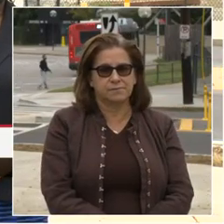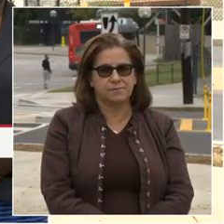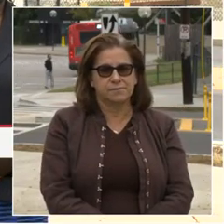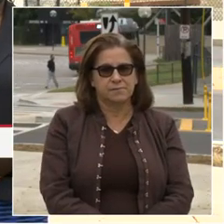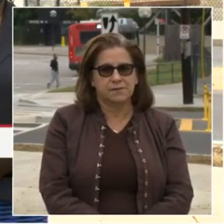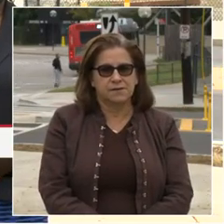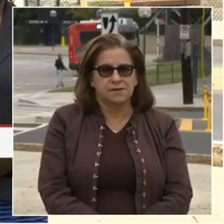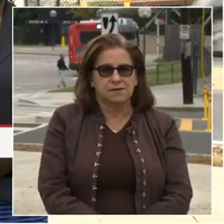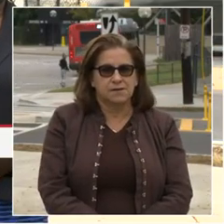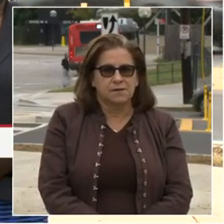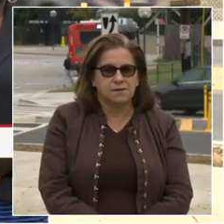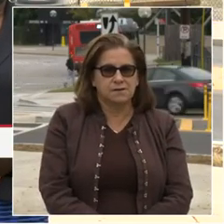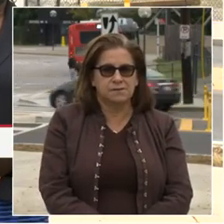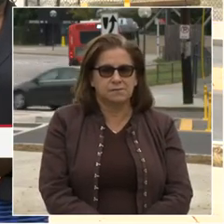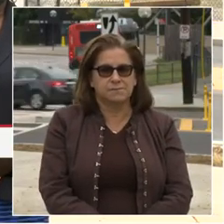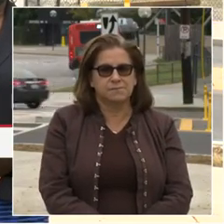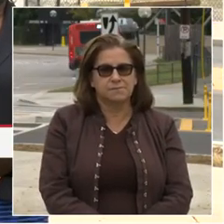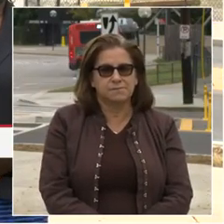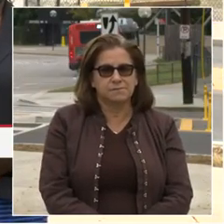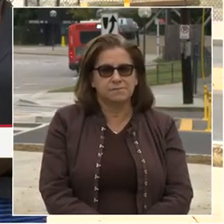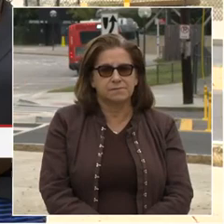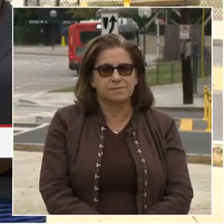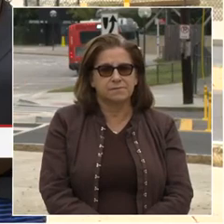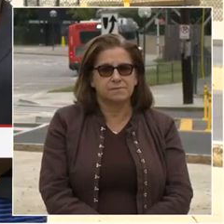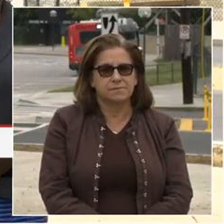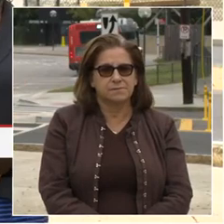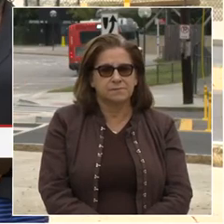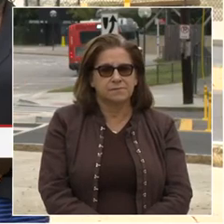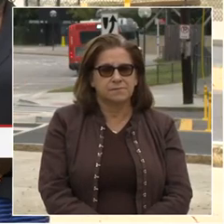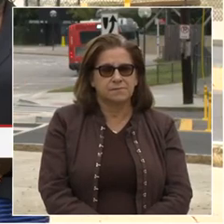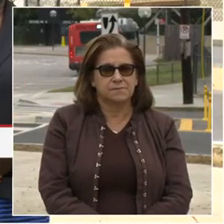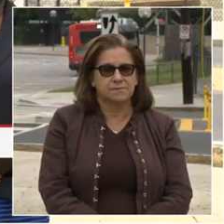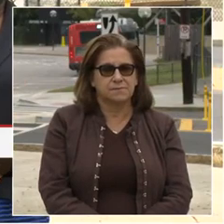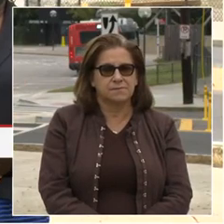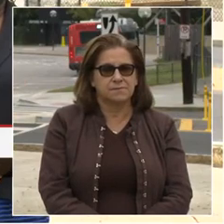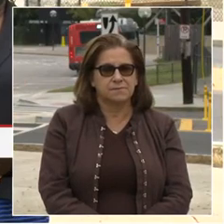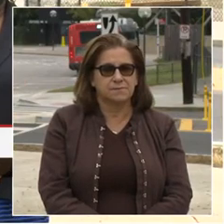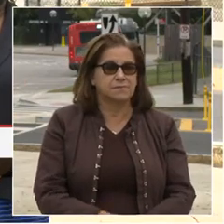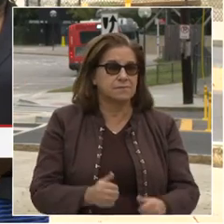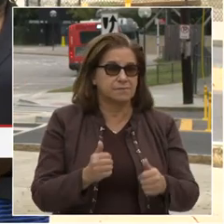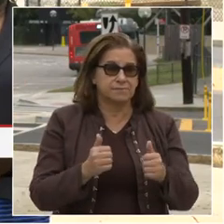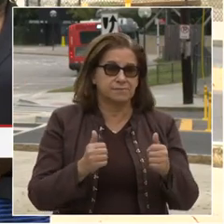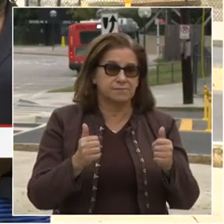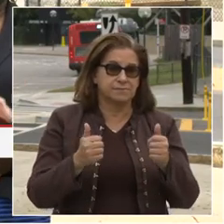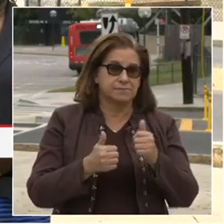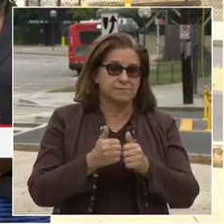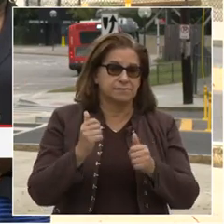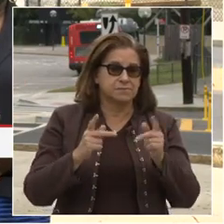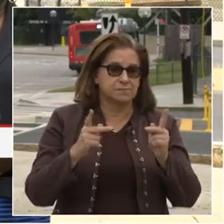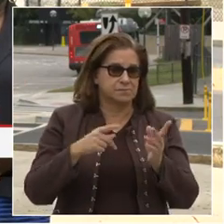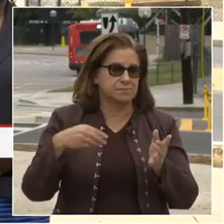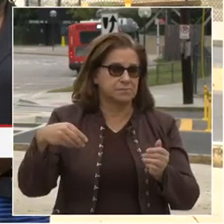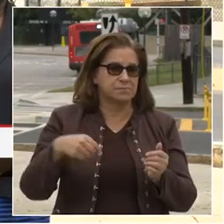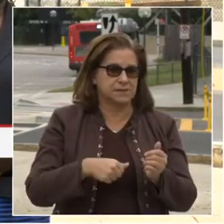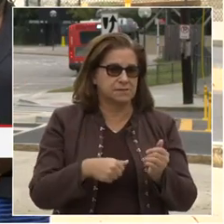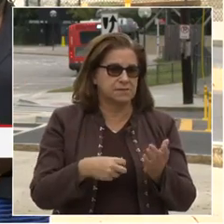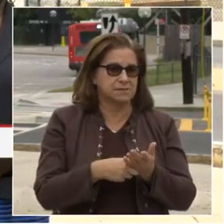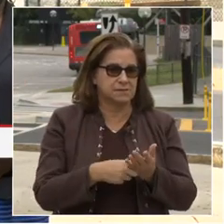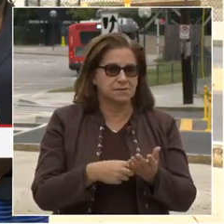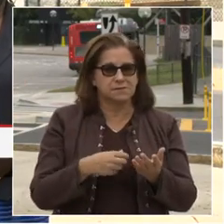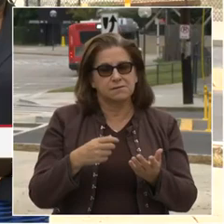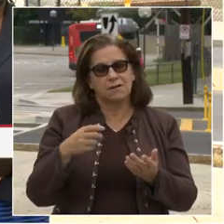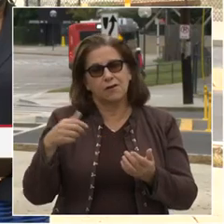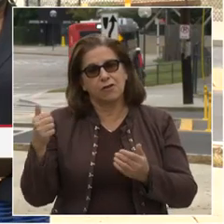months that people have paid from those states and other states as part of our amnesty